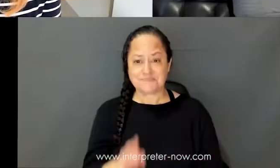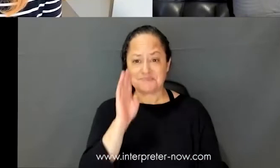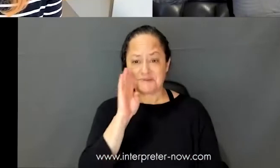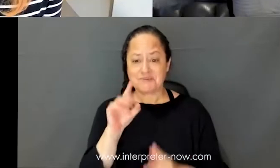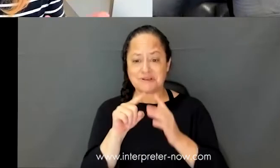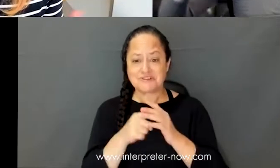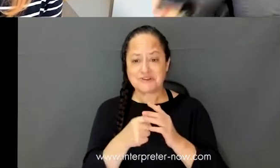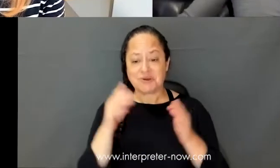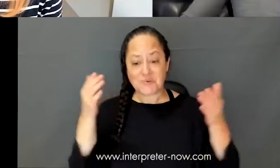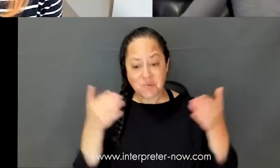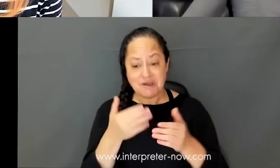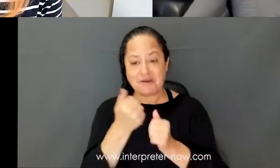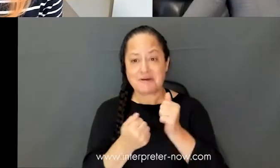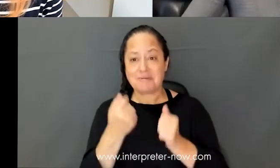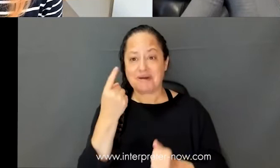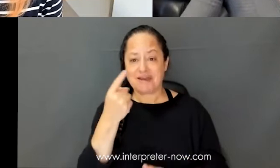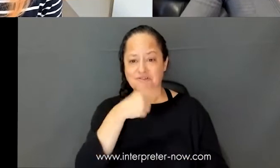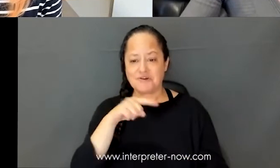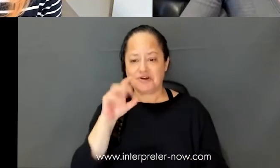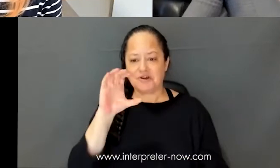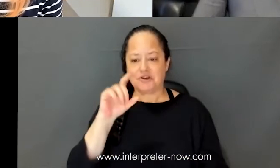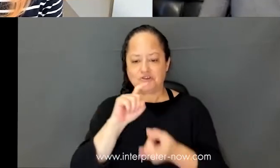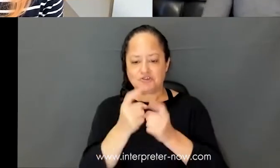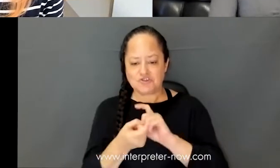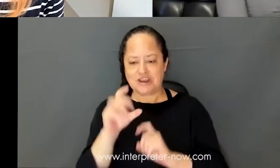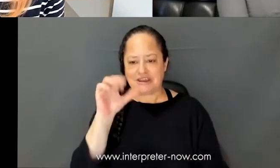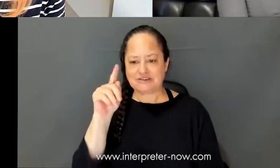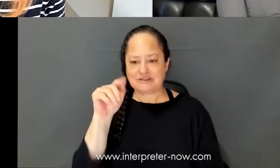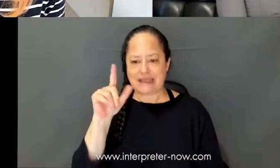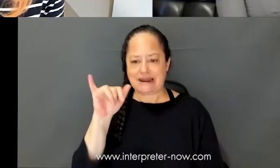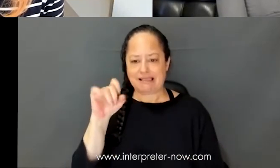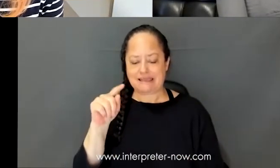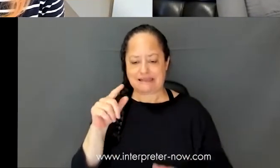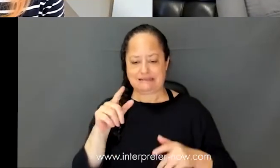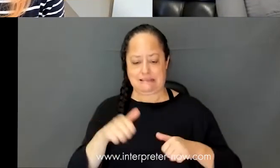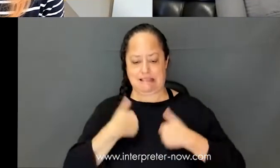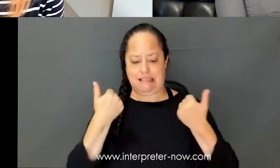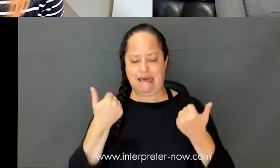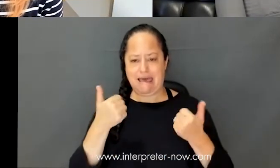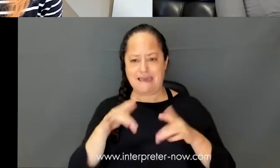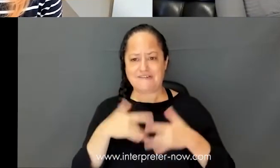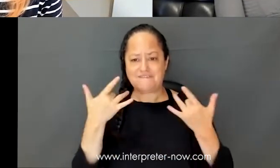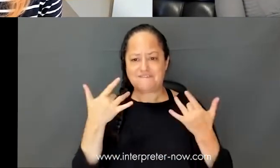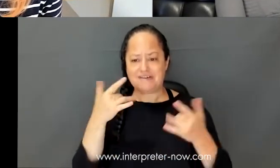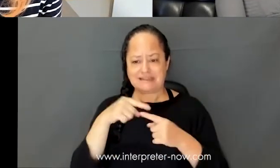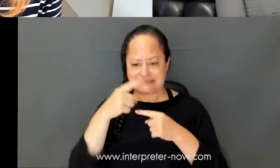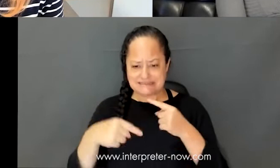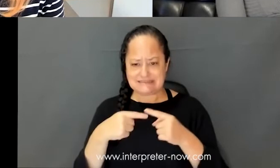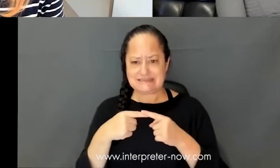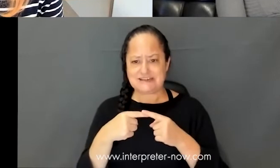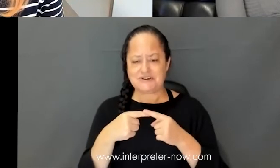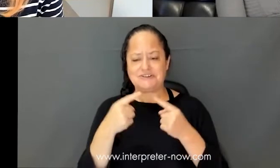So welcome everyone to our Change Catalyst live event series and the Leading with Empathy and Allyship show, where we have deep,